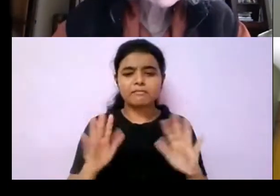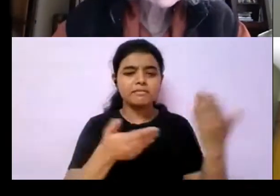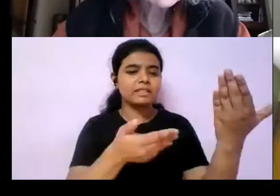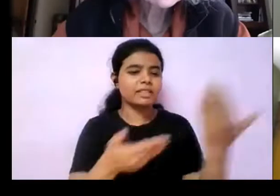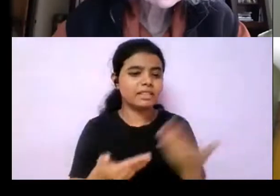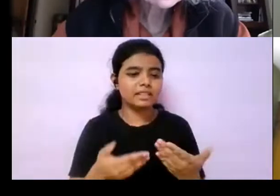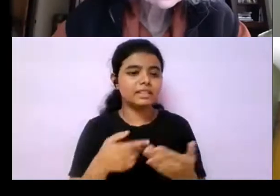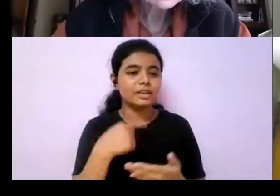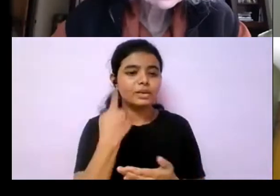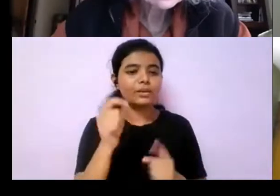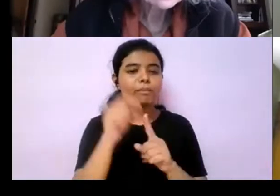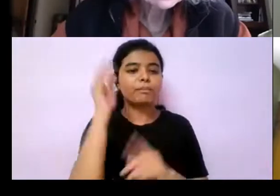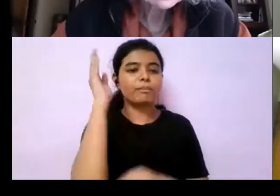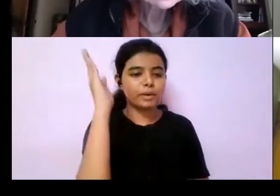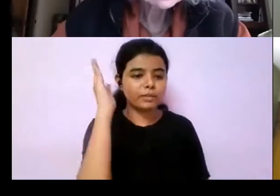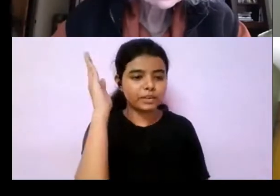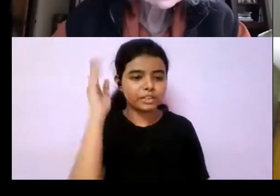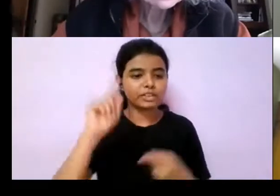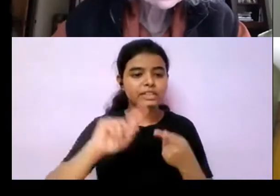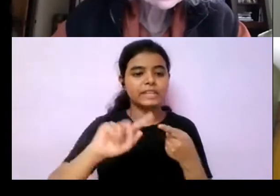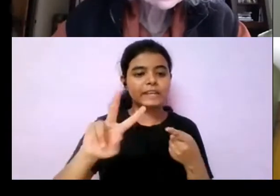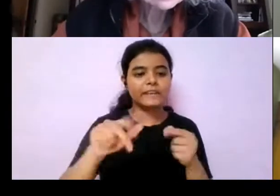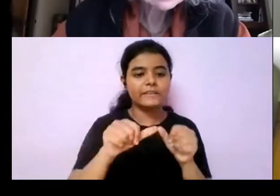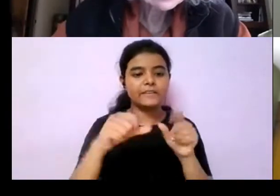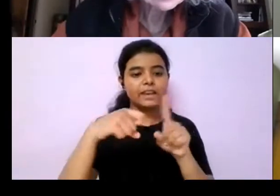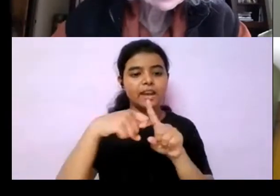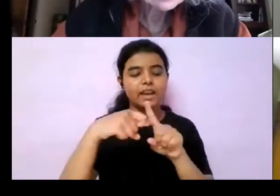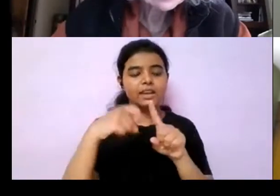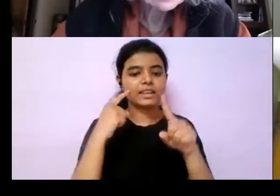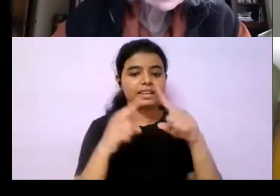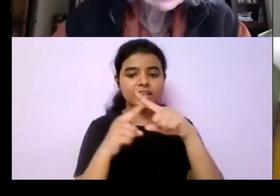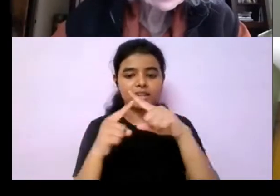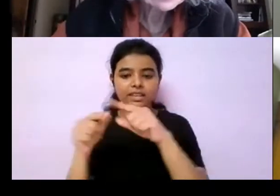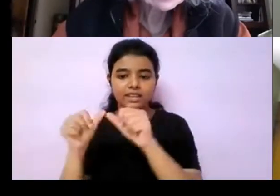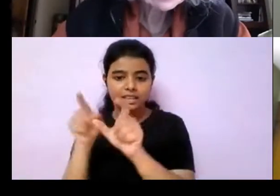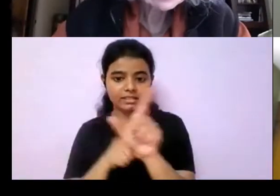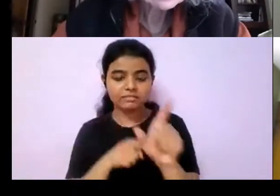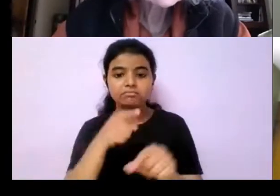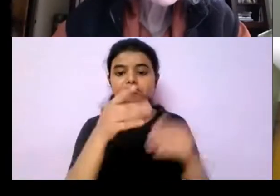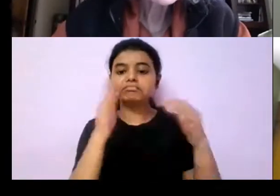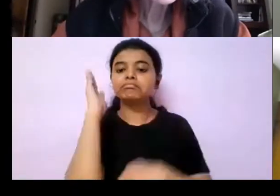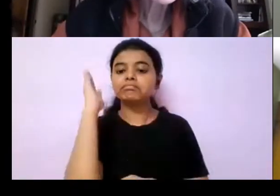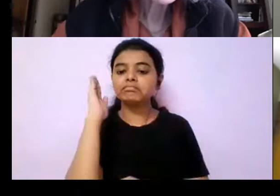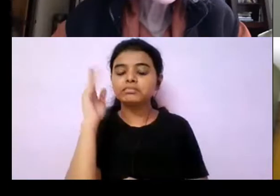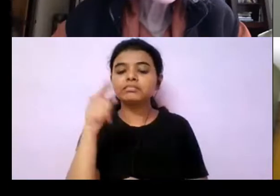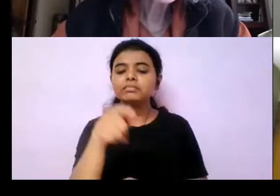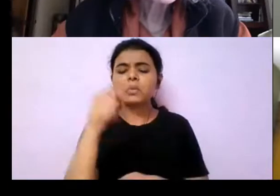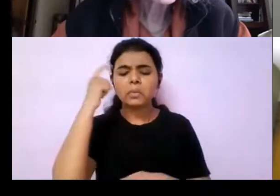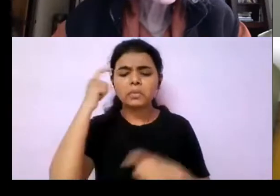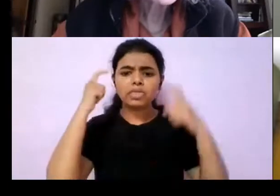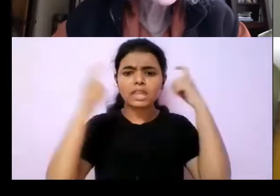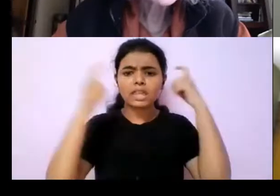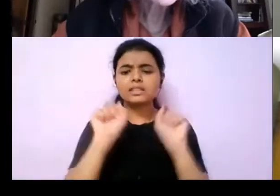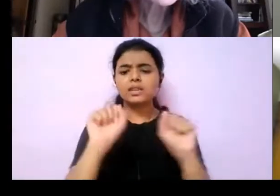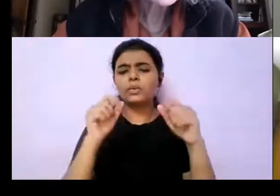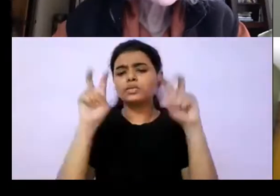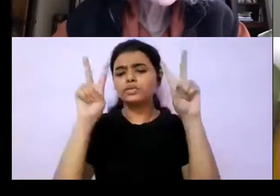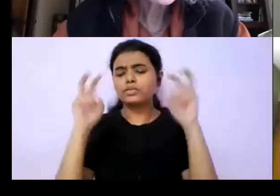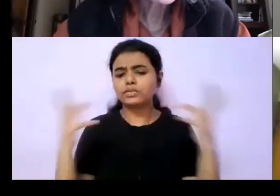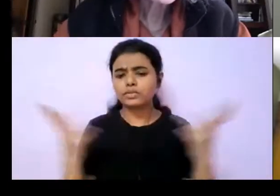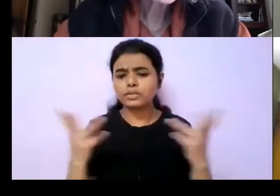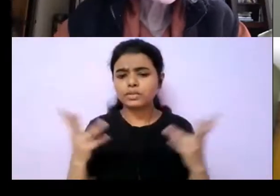welcome Professor Eva Kittay, who will be presenting her thoughts on the subject